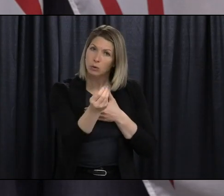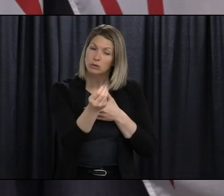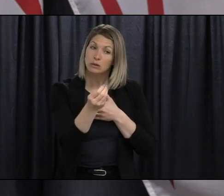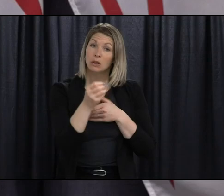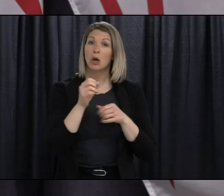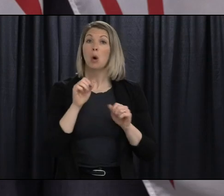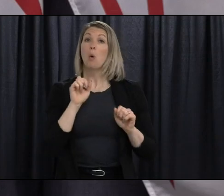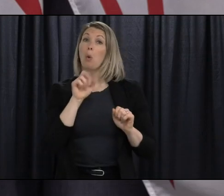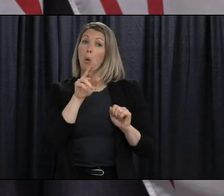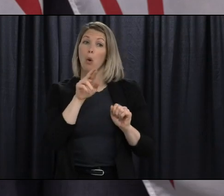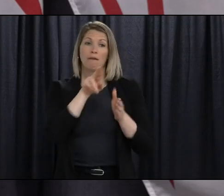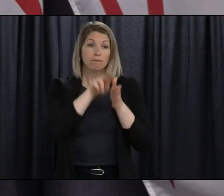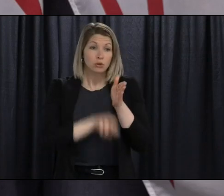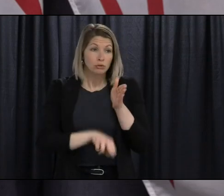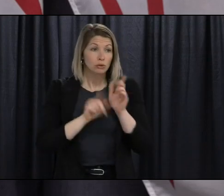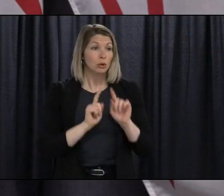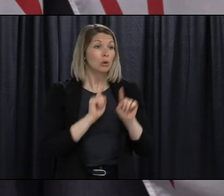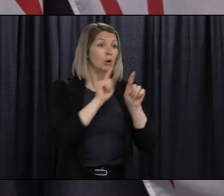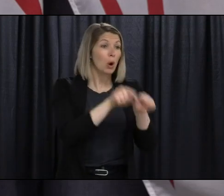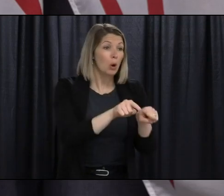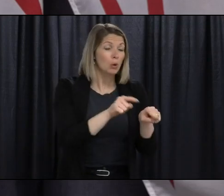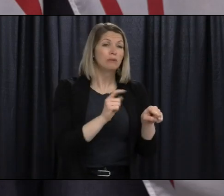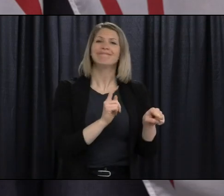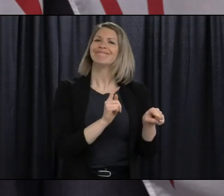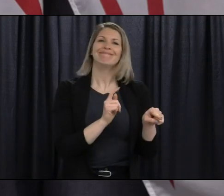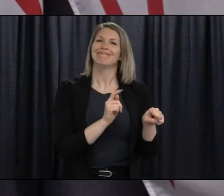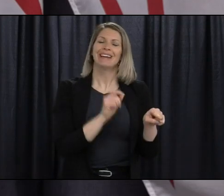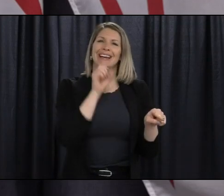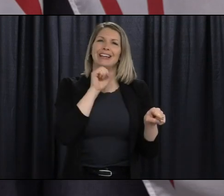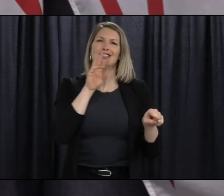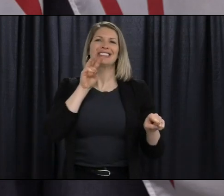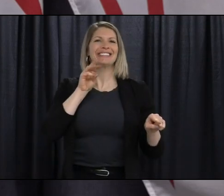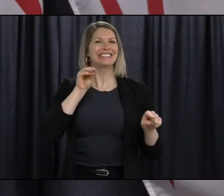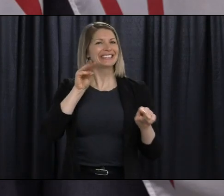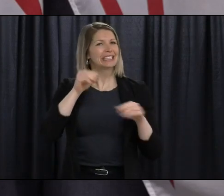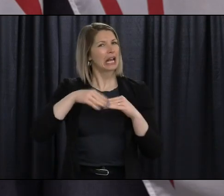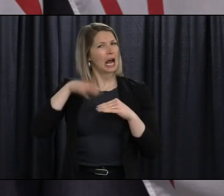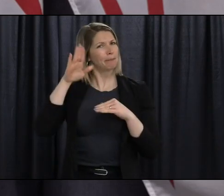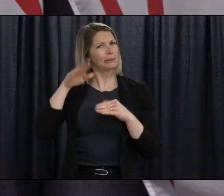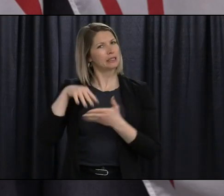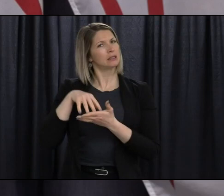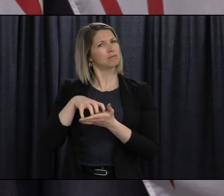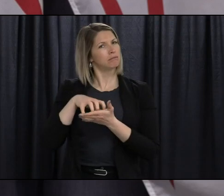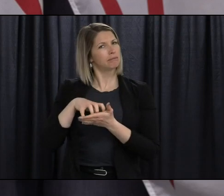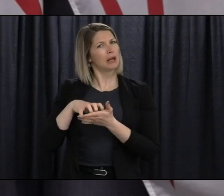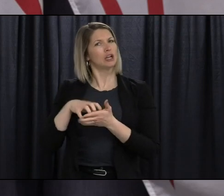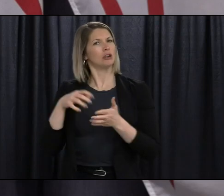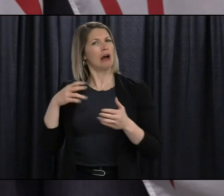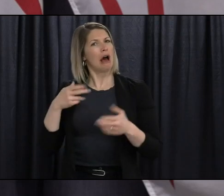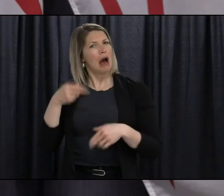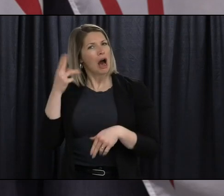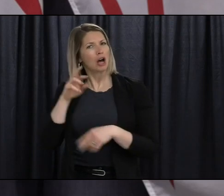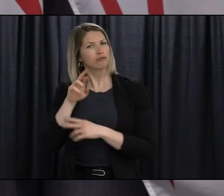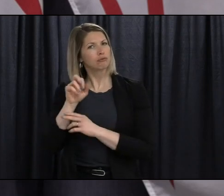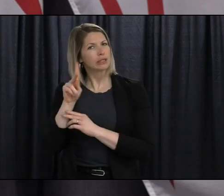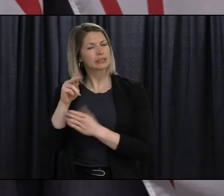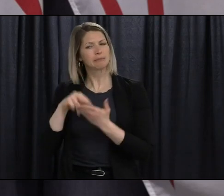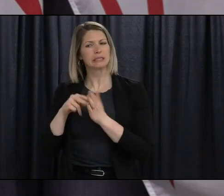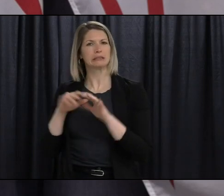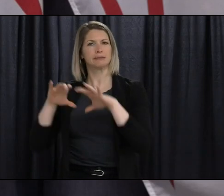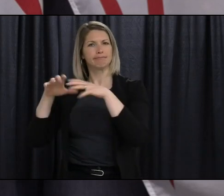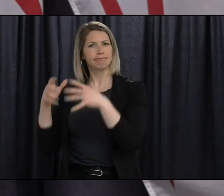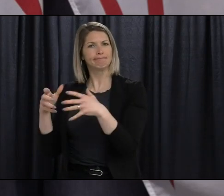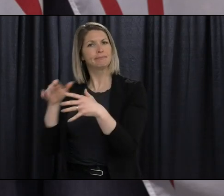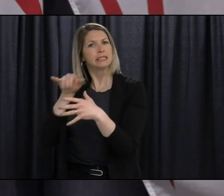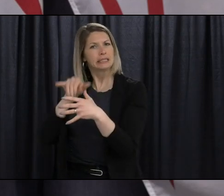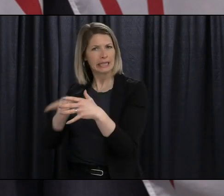are still advising people to stay within their bubble as much as possible, whether it be a single or double. So while we have increased